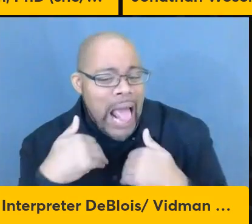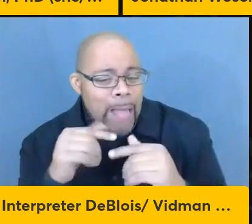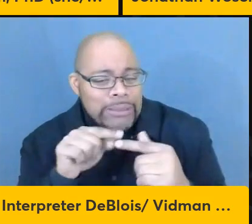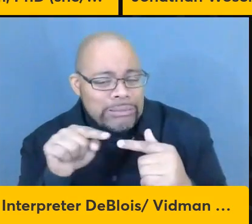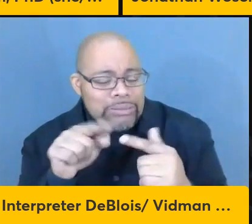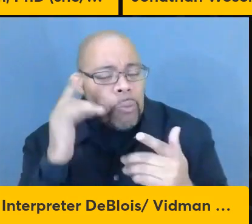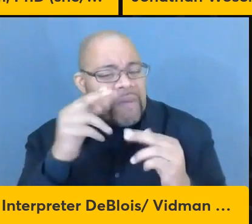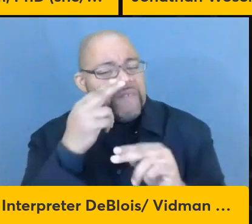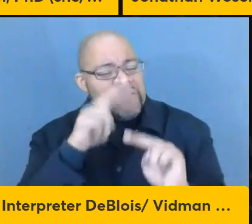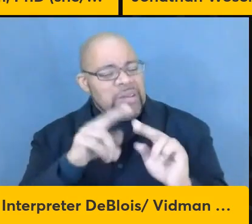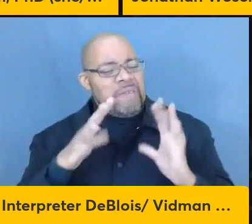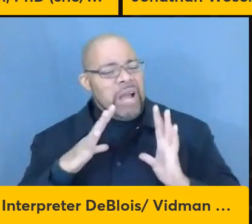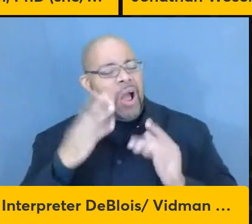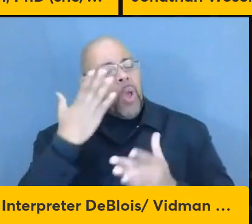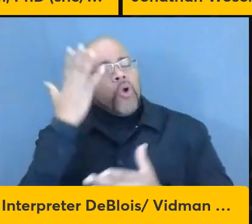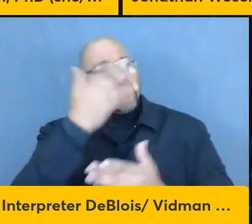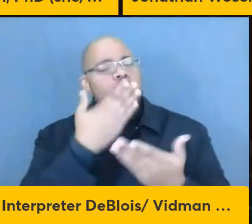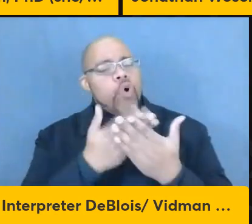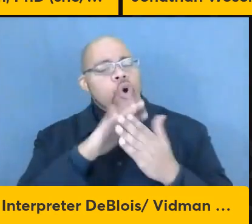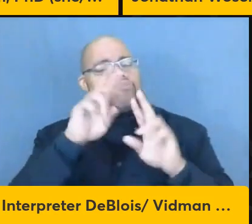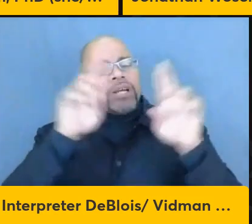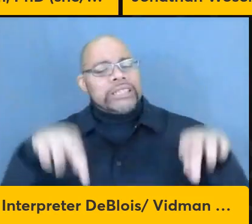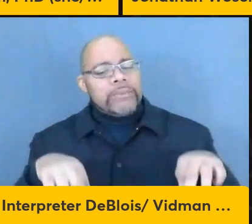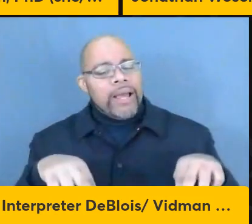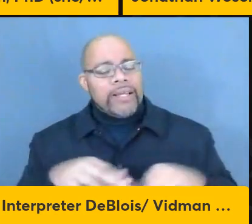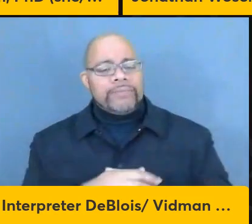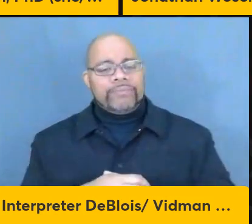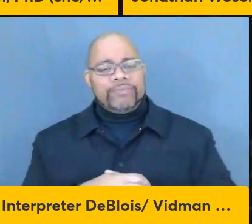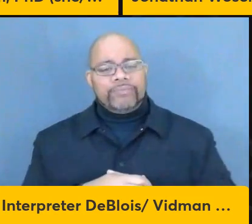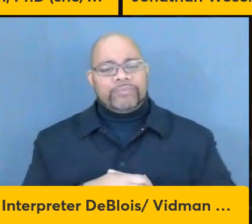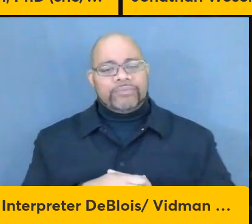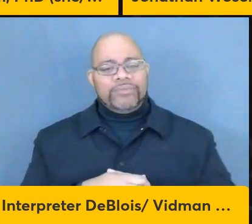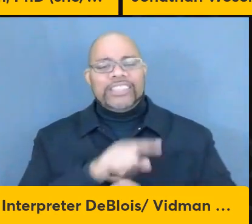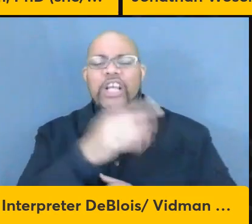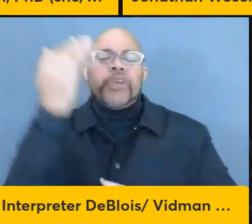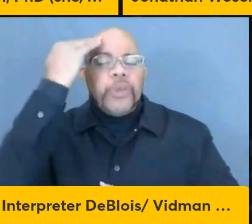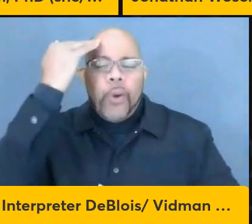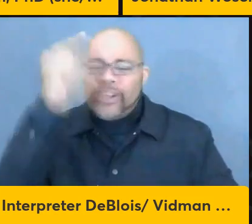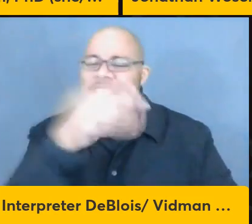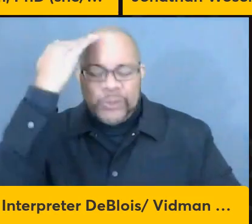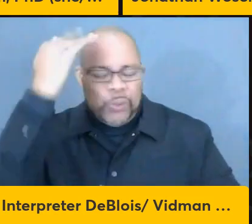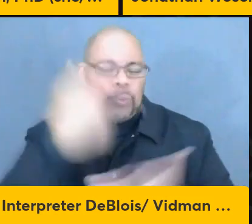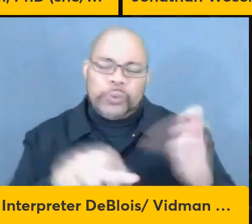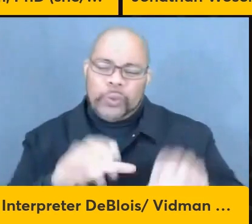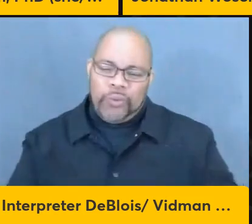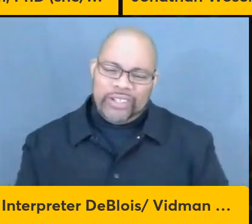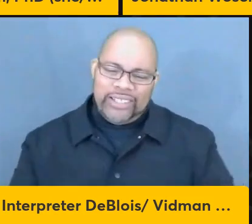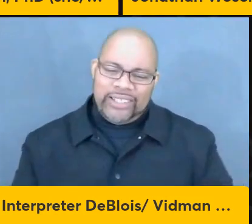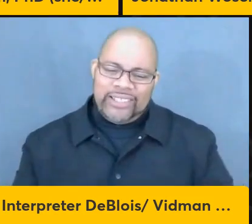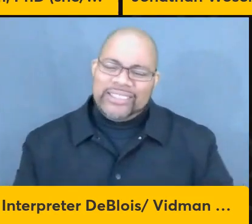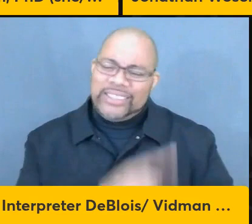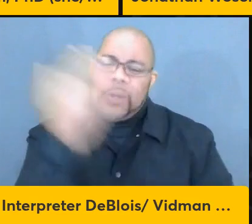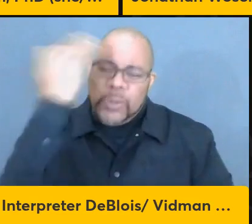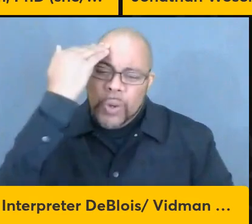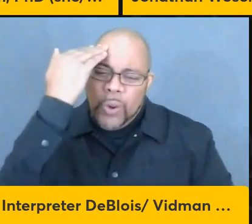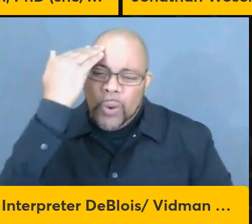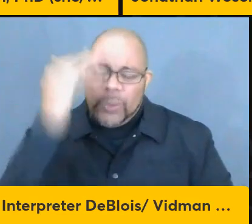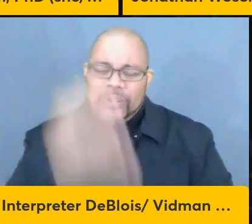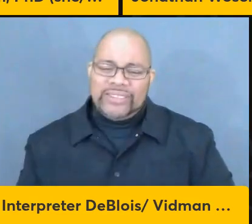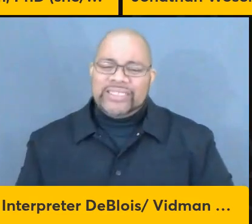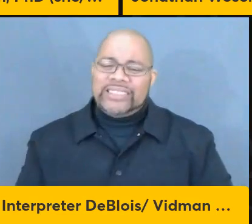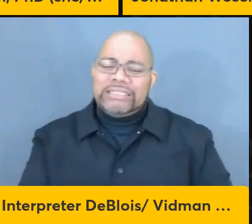it's going to be fine. It's going to look great on your med school application. She knew what she was doing. Because anemones are dumb